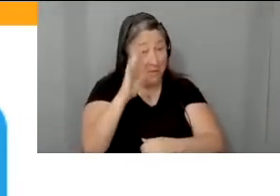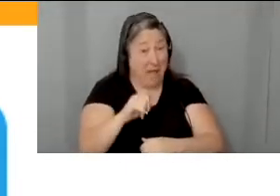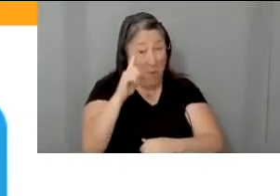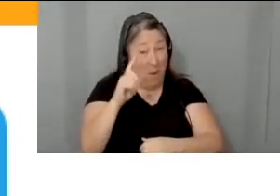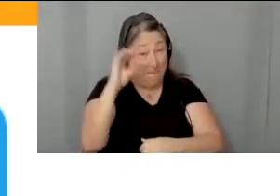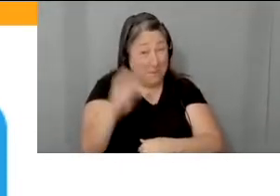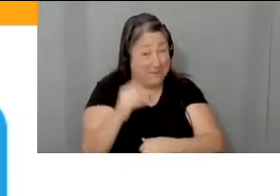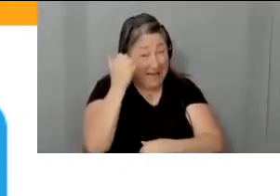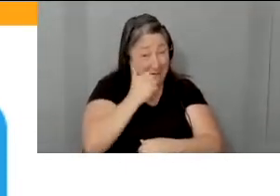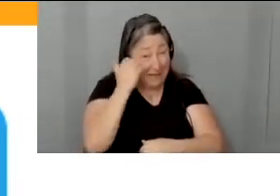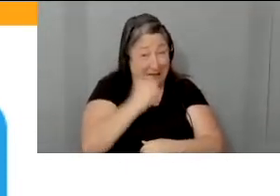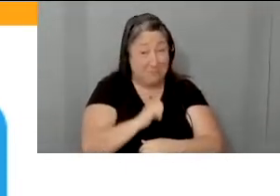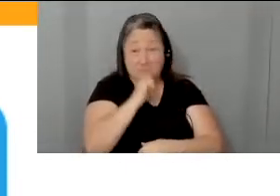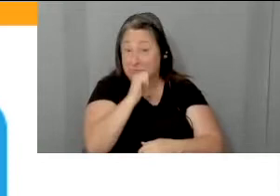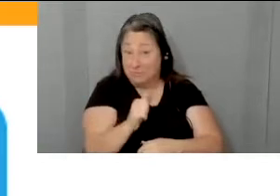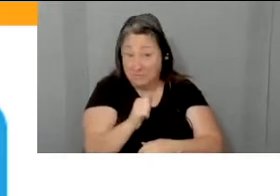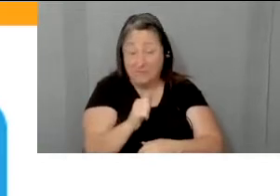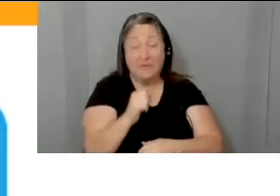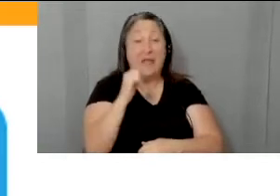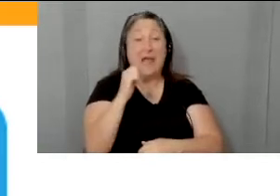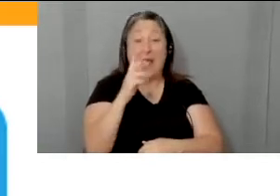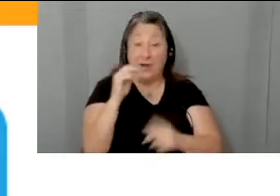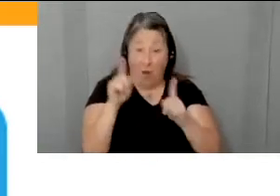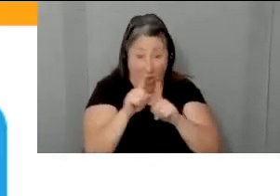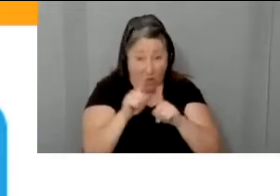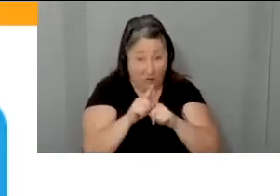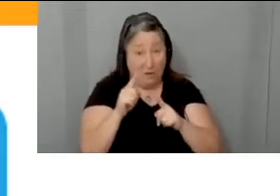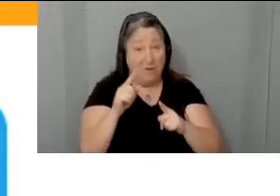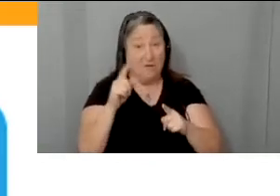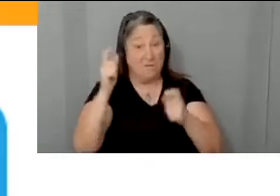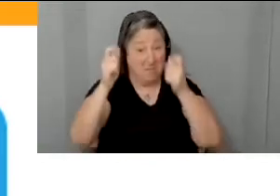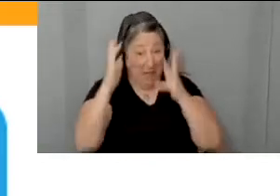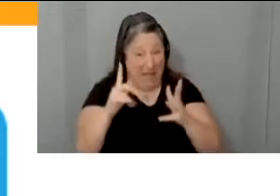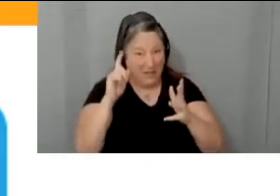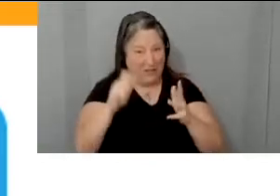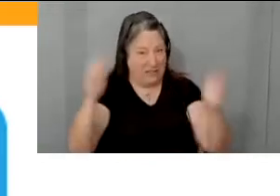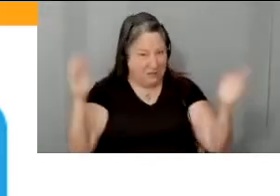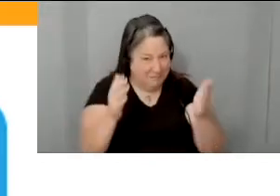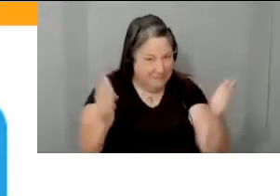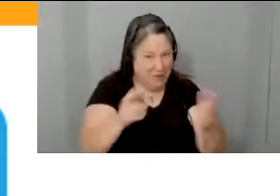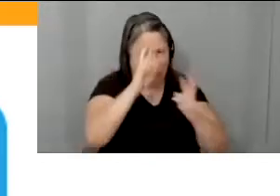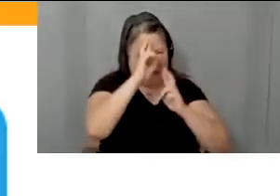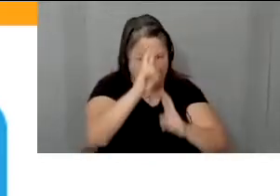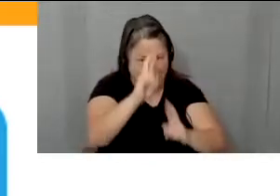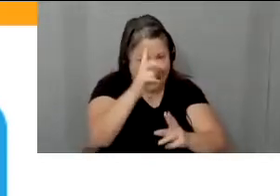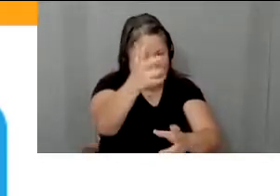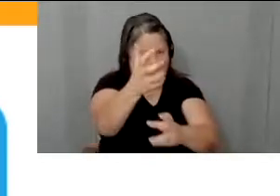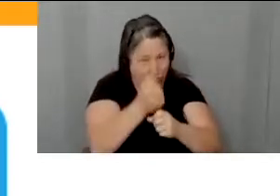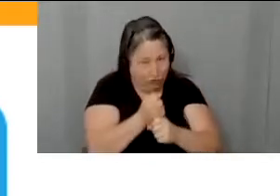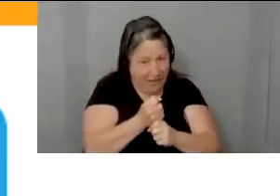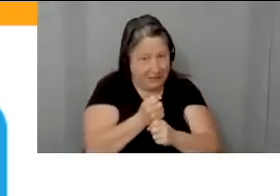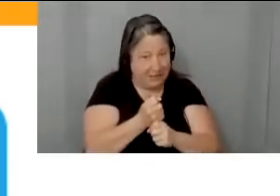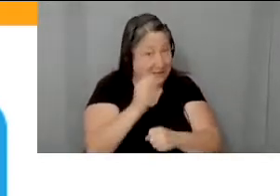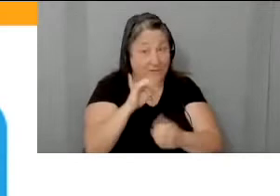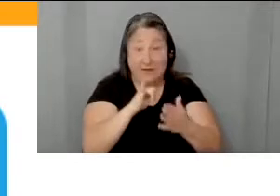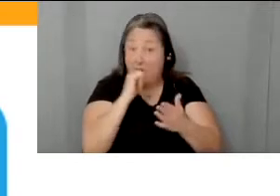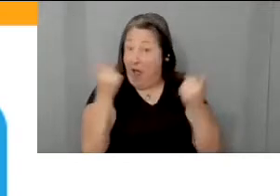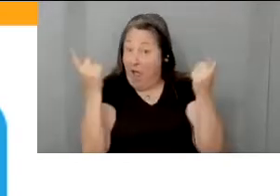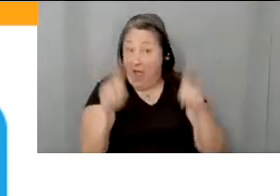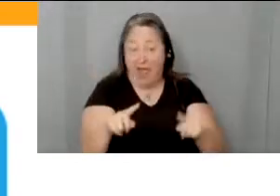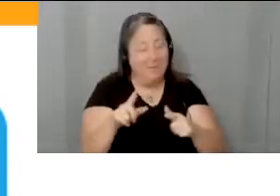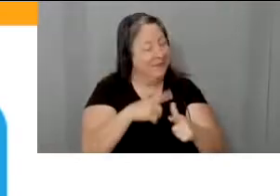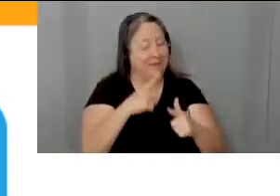day, and also cultivating that sort of respect and trust, that is not going to enable you